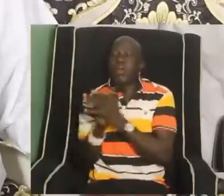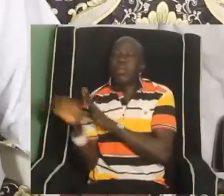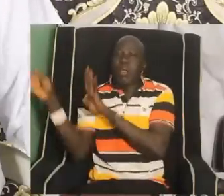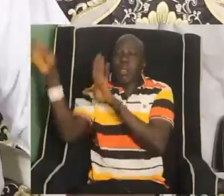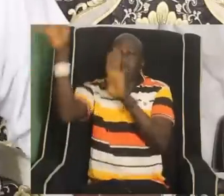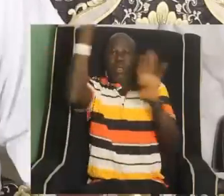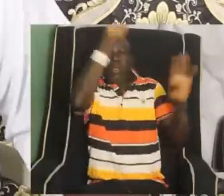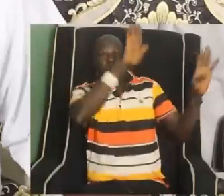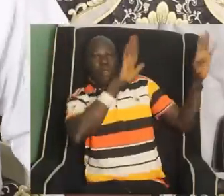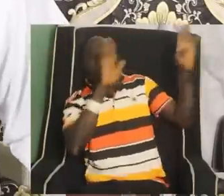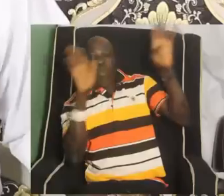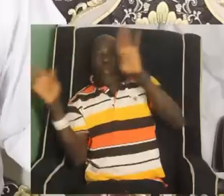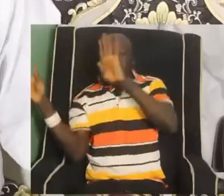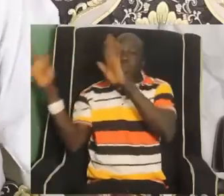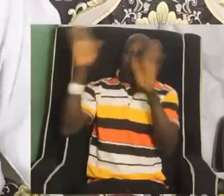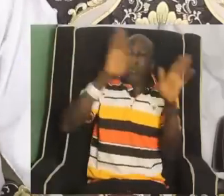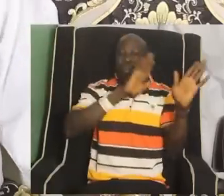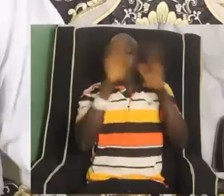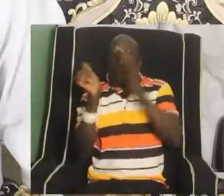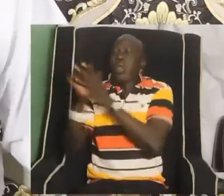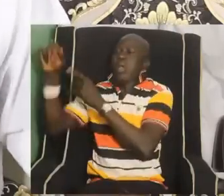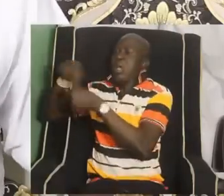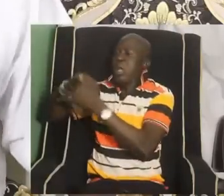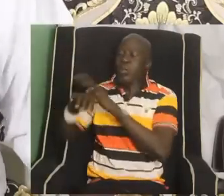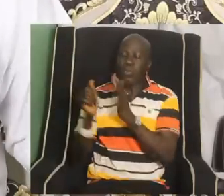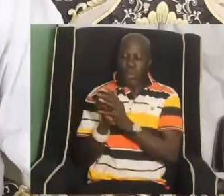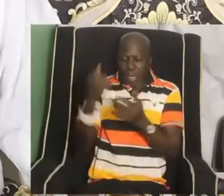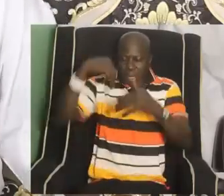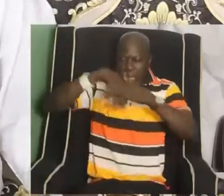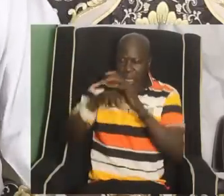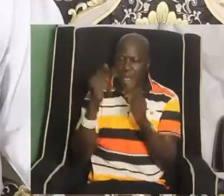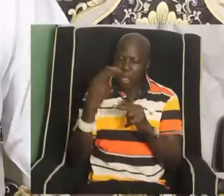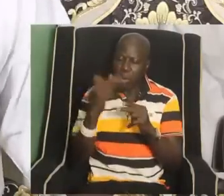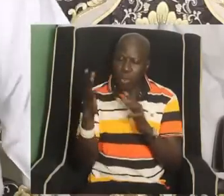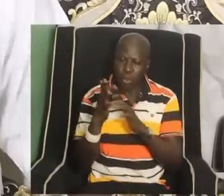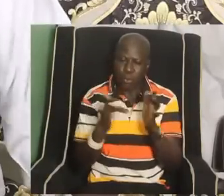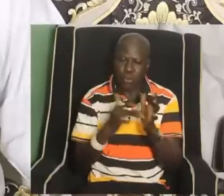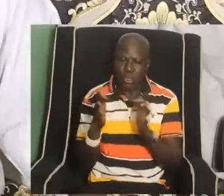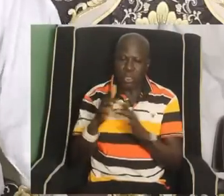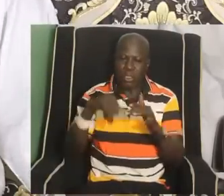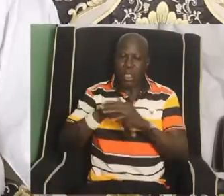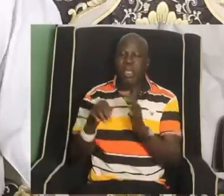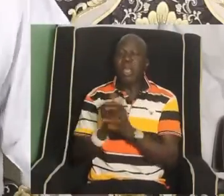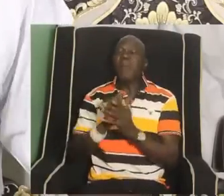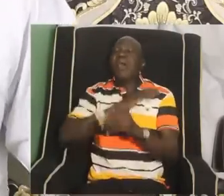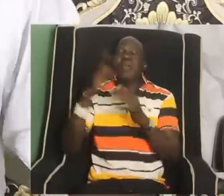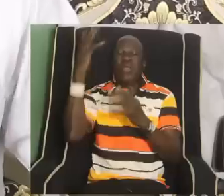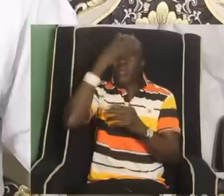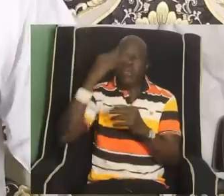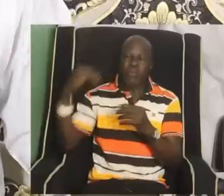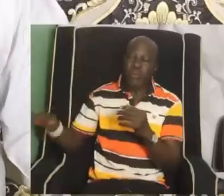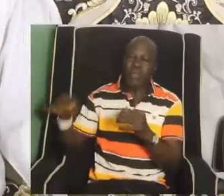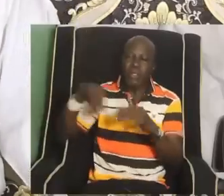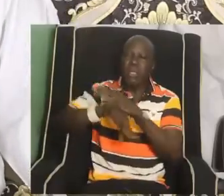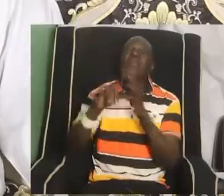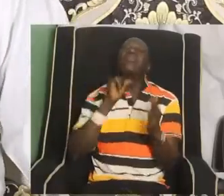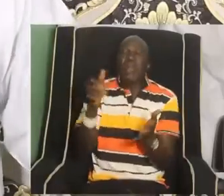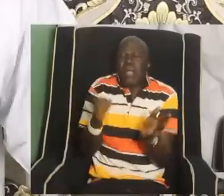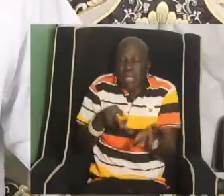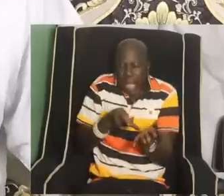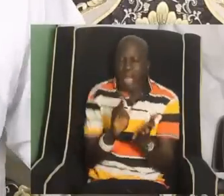you, if the air of the prayer can touch you, in the name of Jesus, that evil veil of the